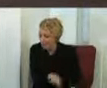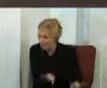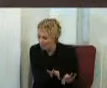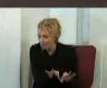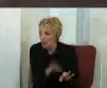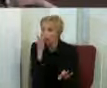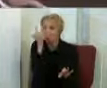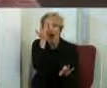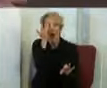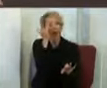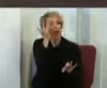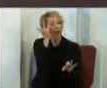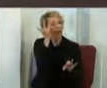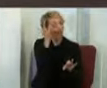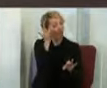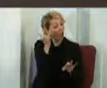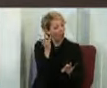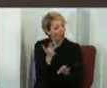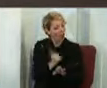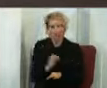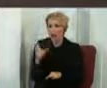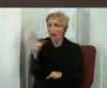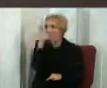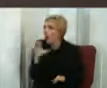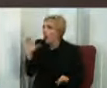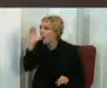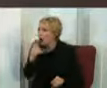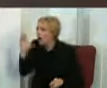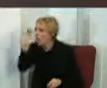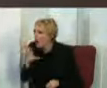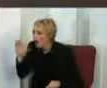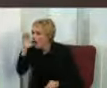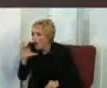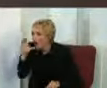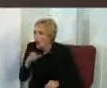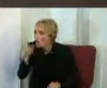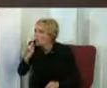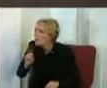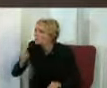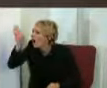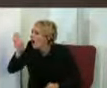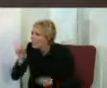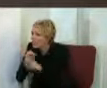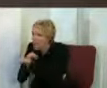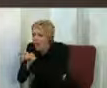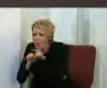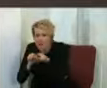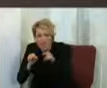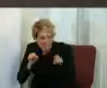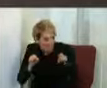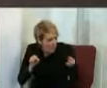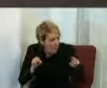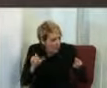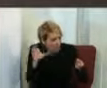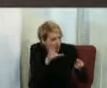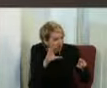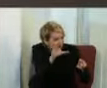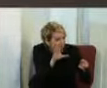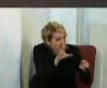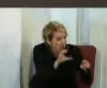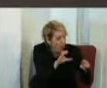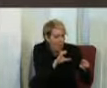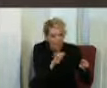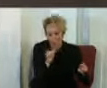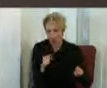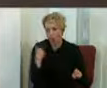experience because for so many of us, we search all over the place for God. Not only do we search all over the place for God